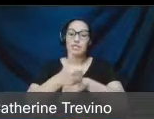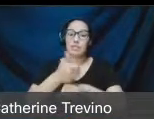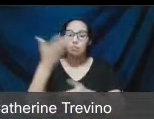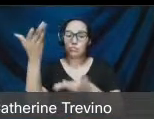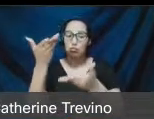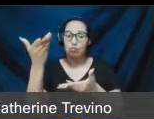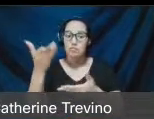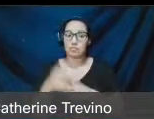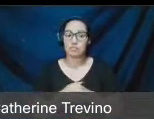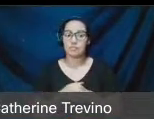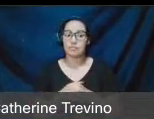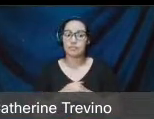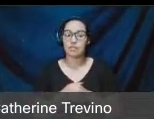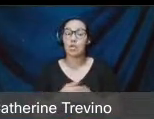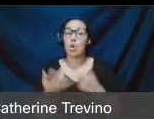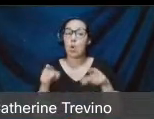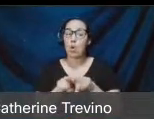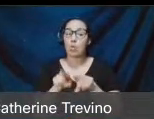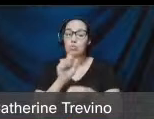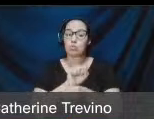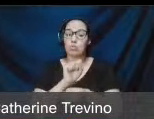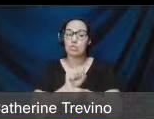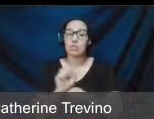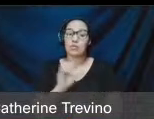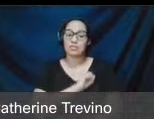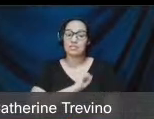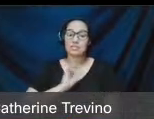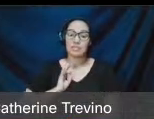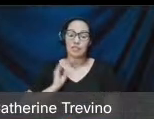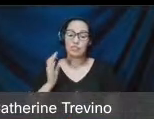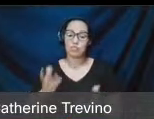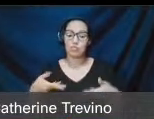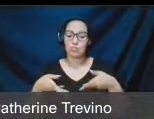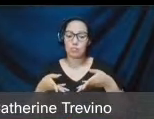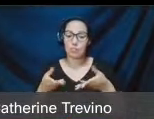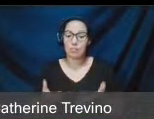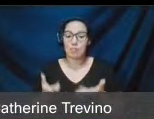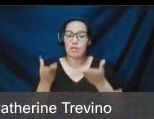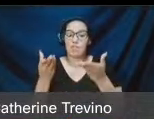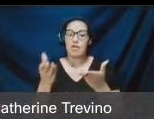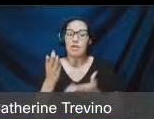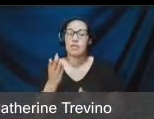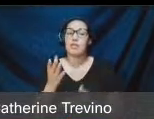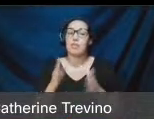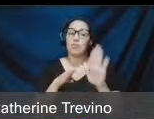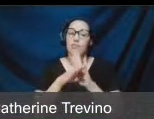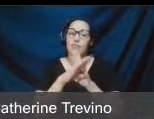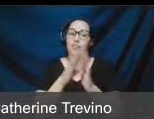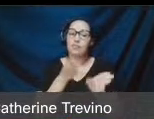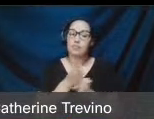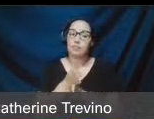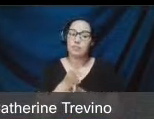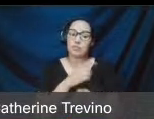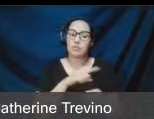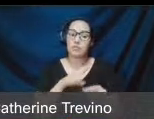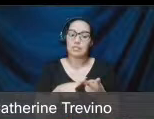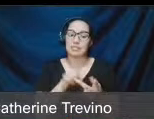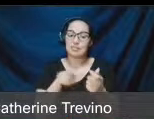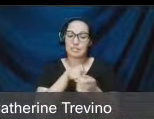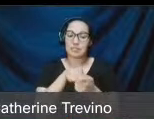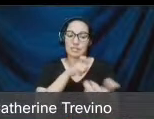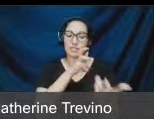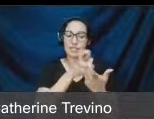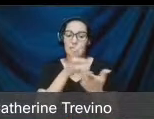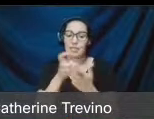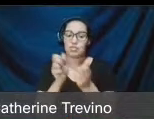also working with his staff to provide professional development opportunities for teachers based on their needs and specifically as they pertain to teaching